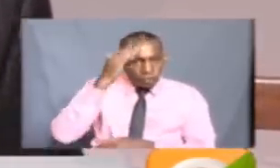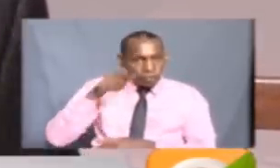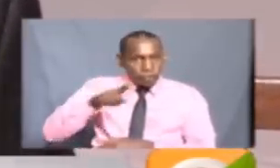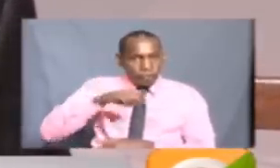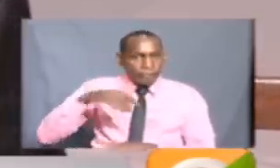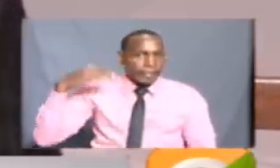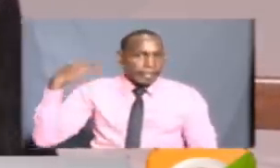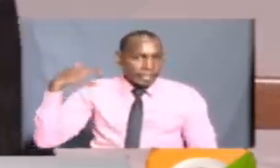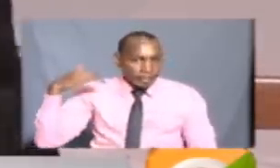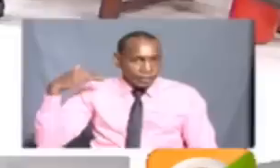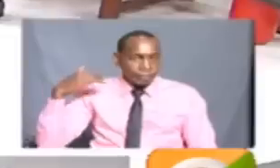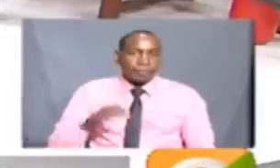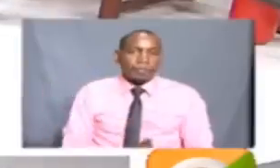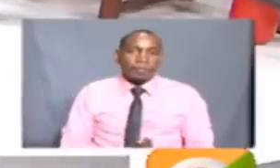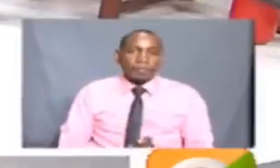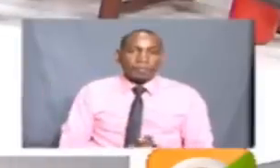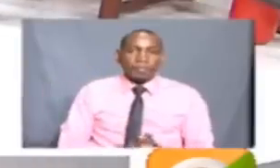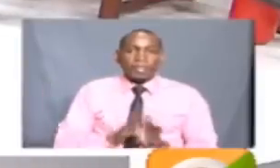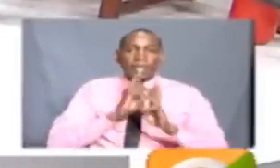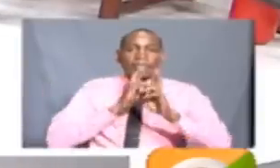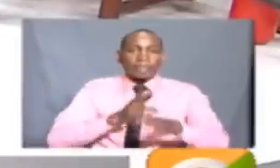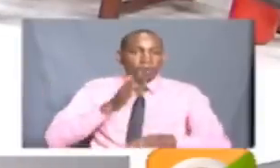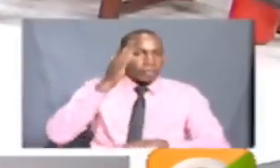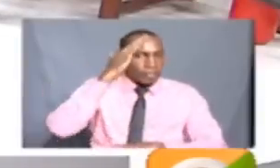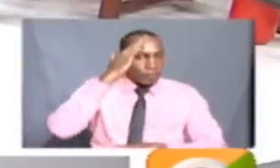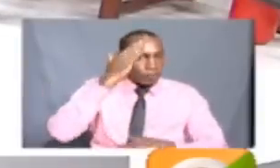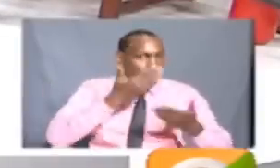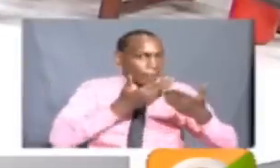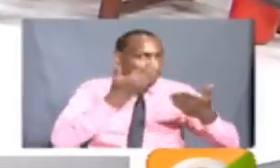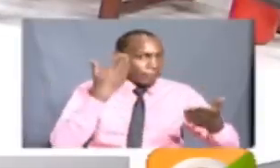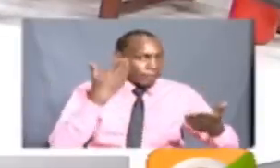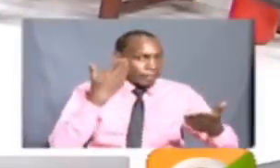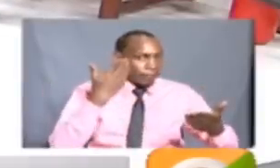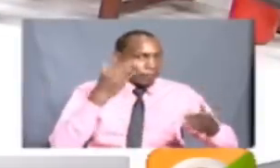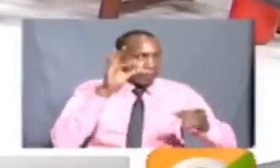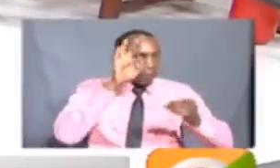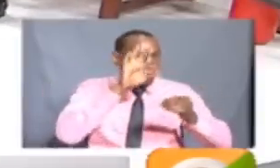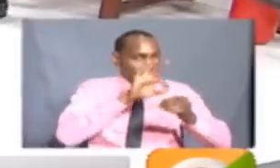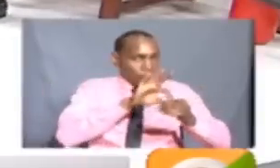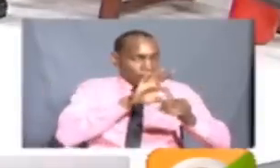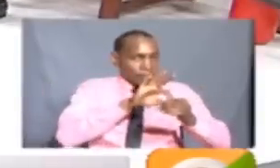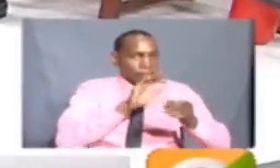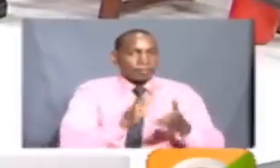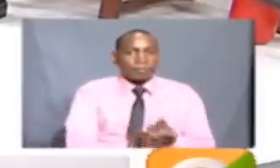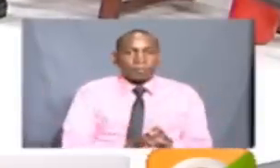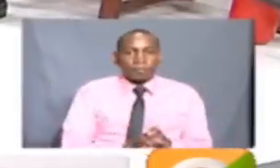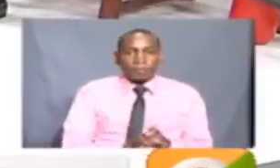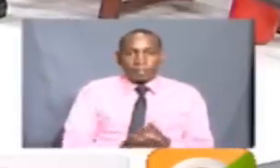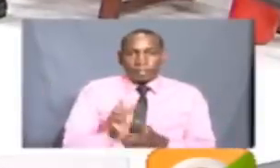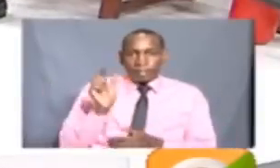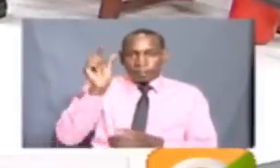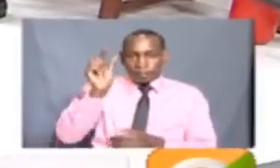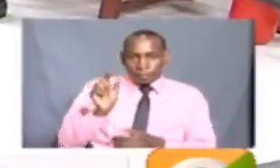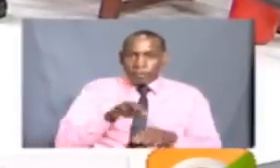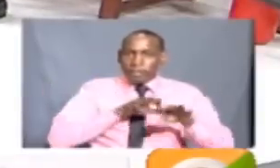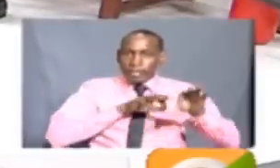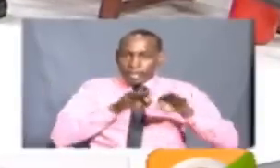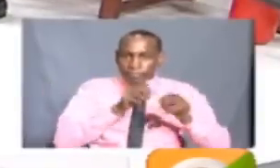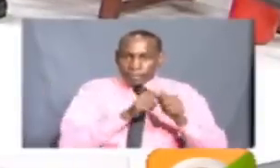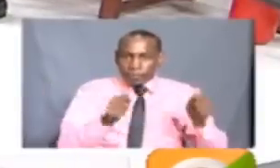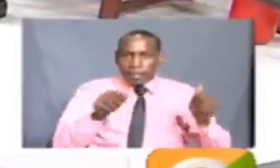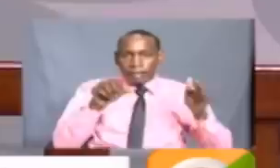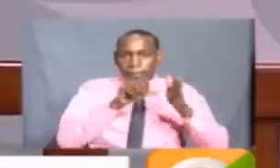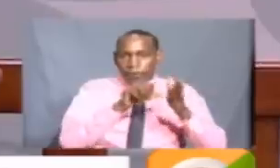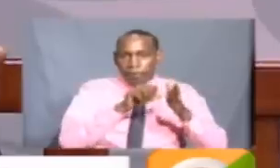Sheeple. Well, back the result sheeple. Is known before the vote is cast. And as somebody put it figuratively, that the